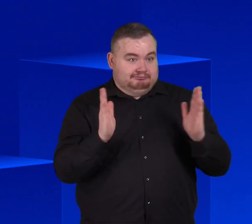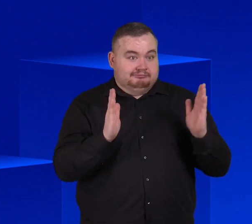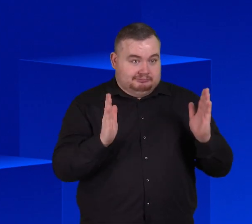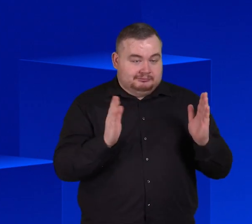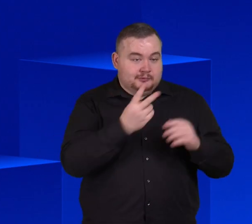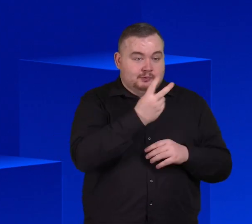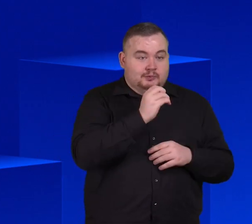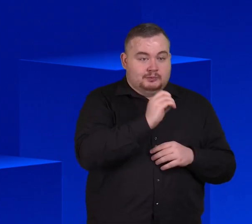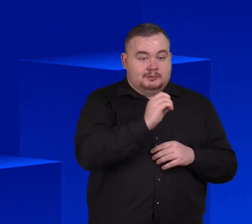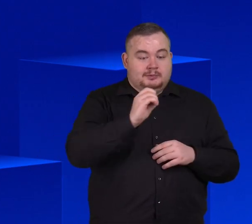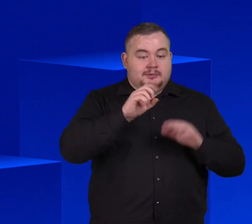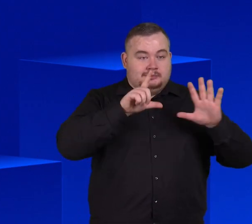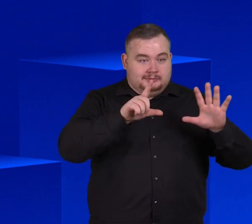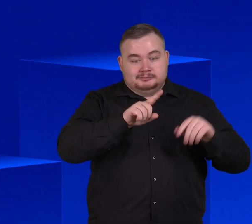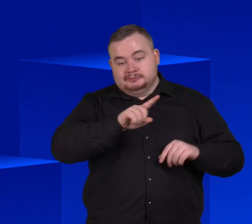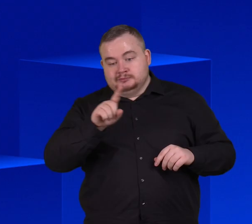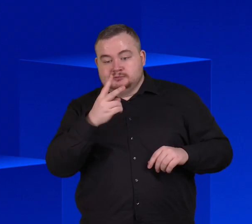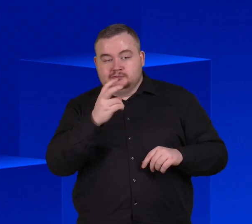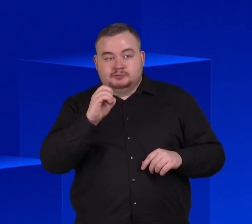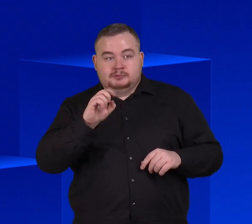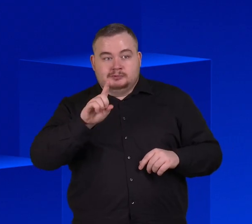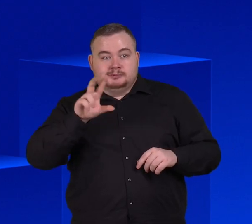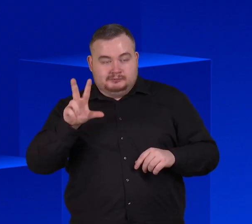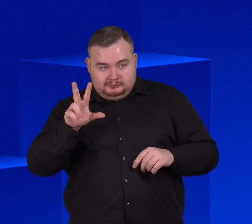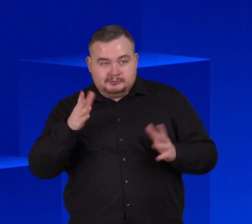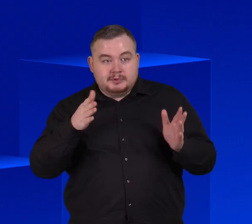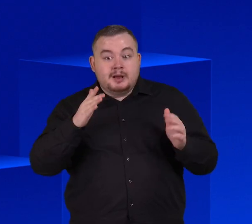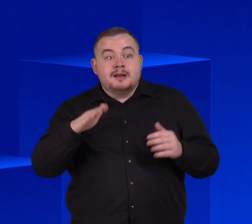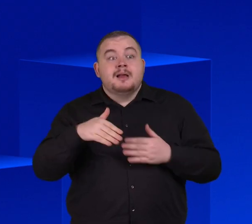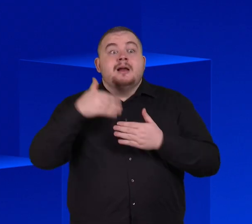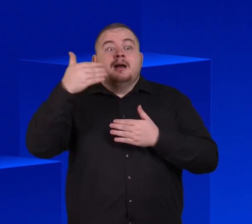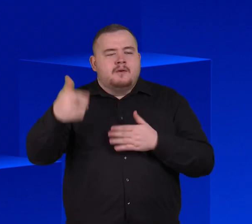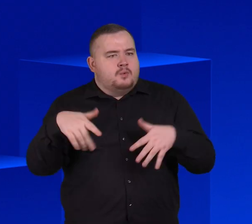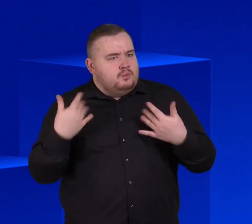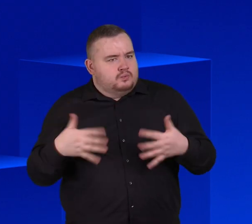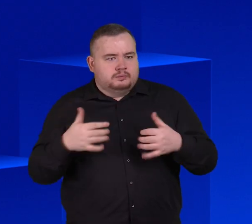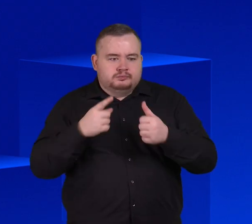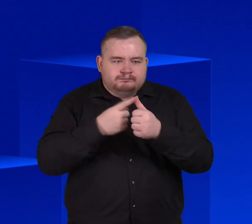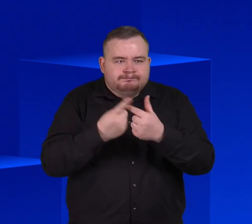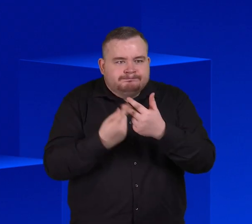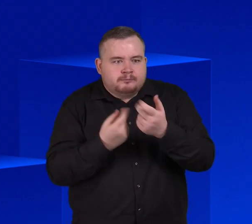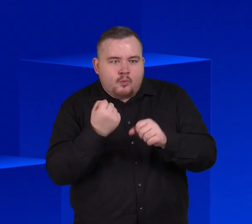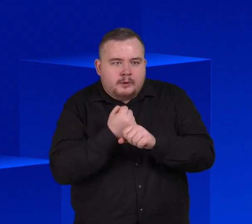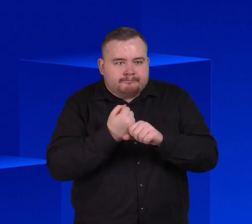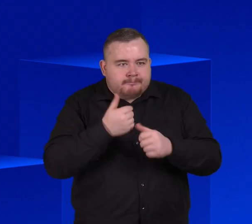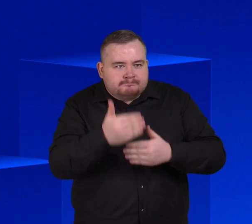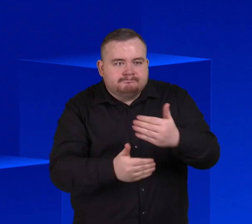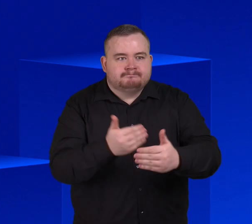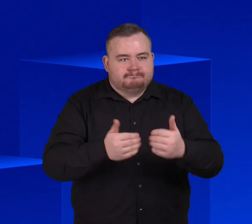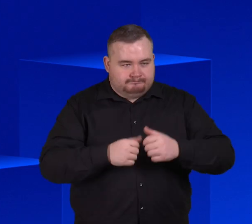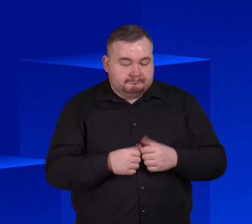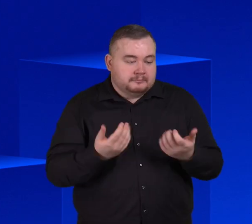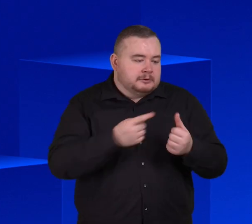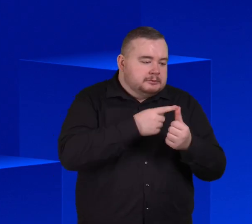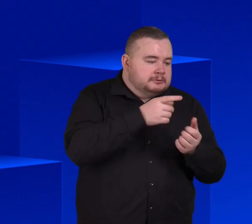came to the ground. Some of them was coped by the next multi-annual